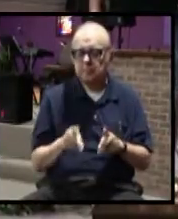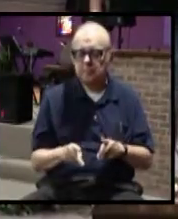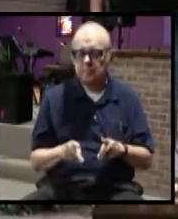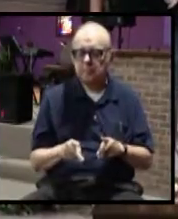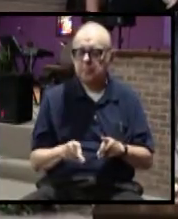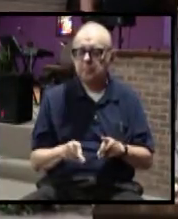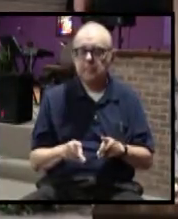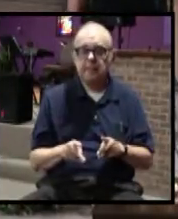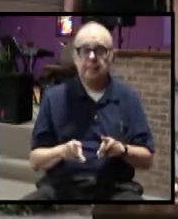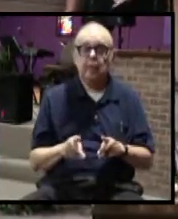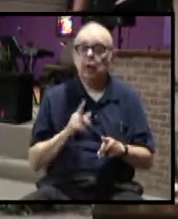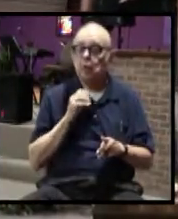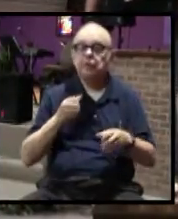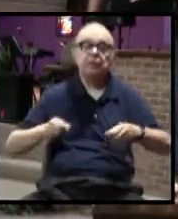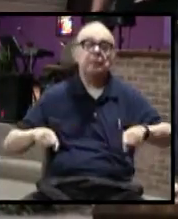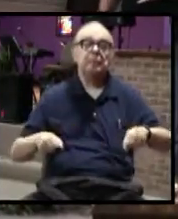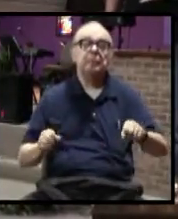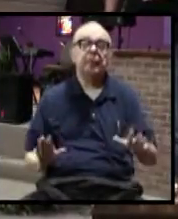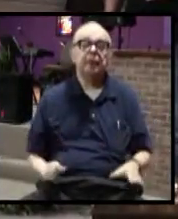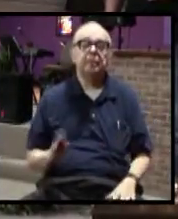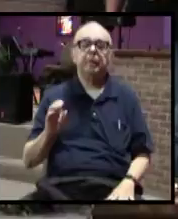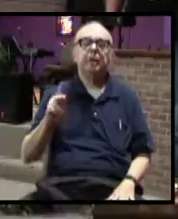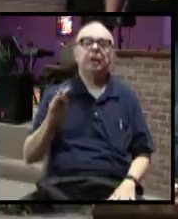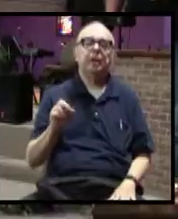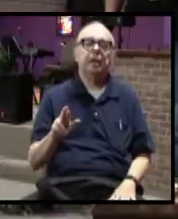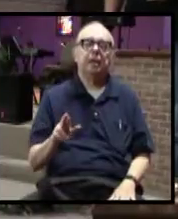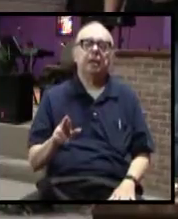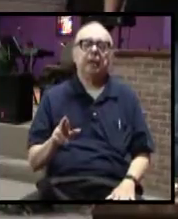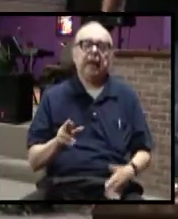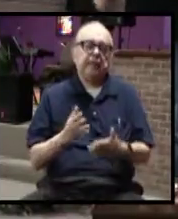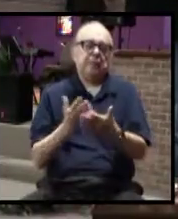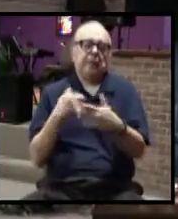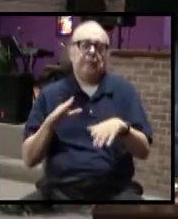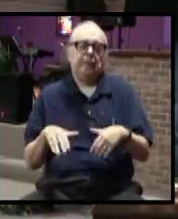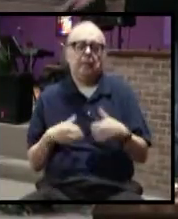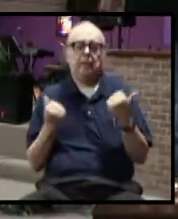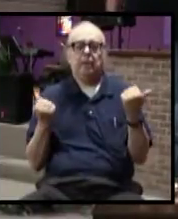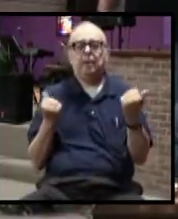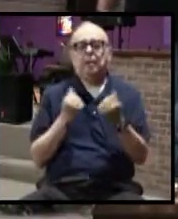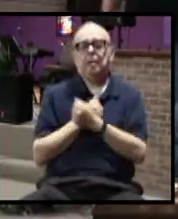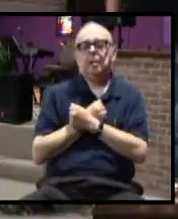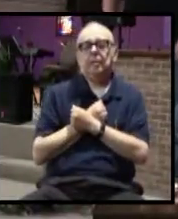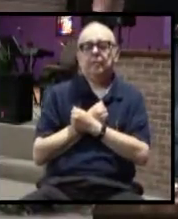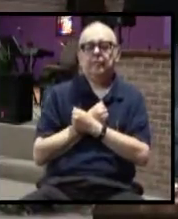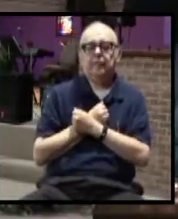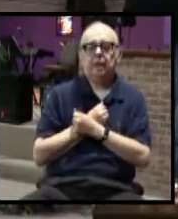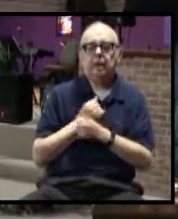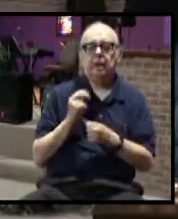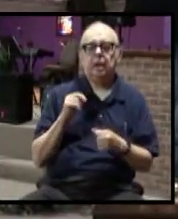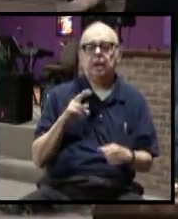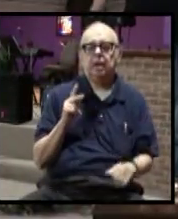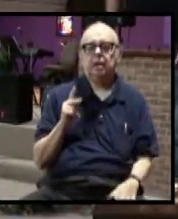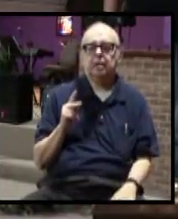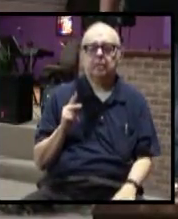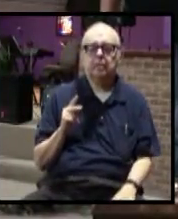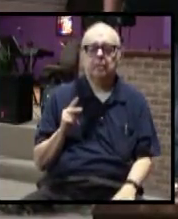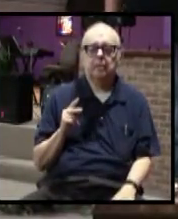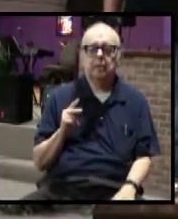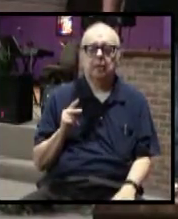If there was a person who was a biker, and in their prior life, they loved ink.